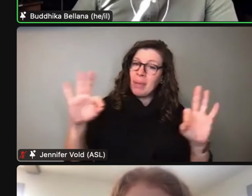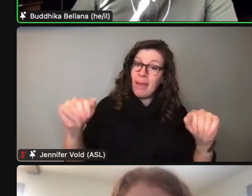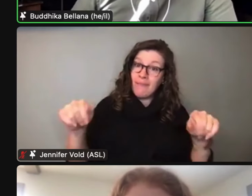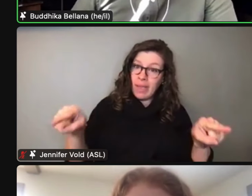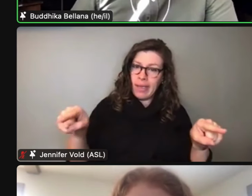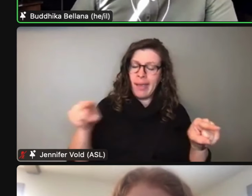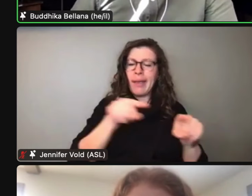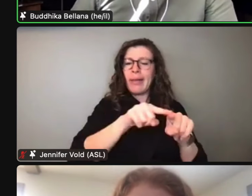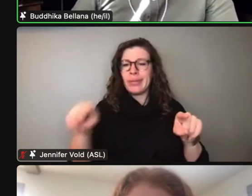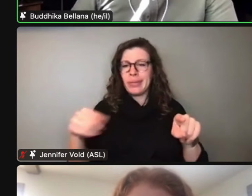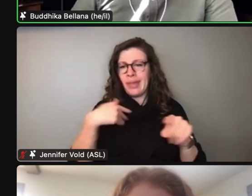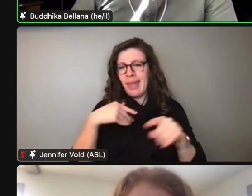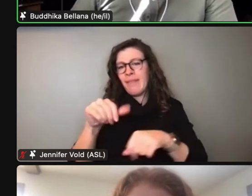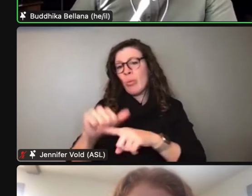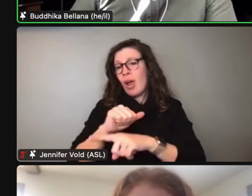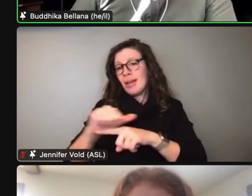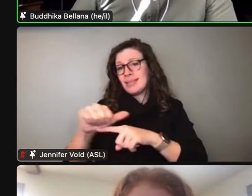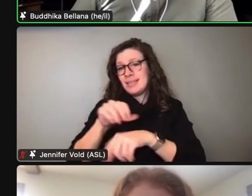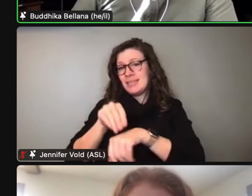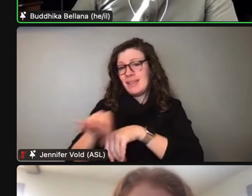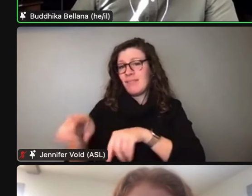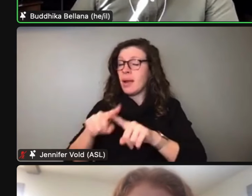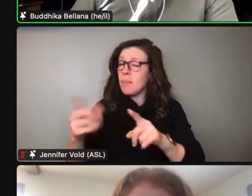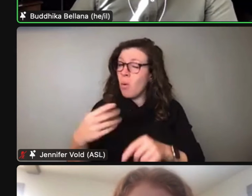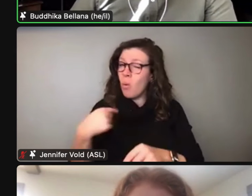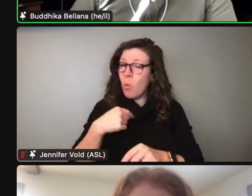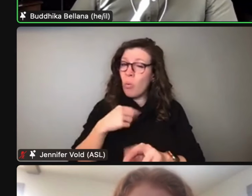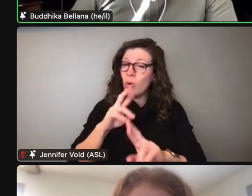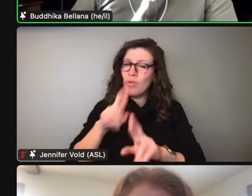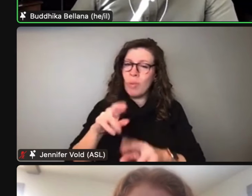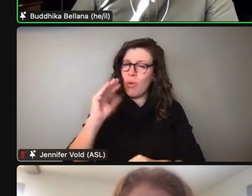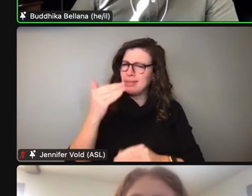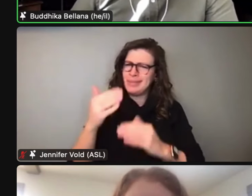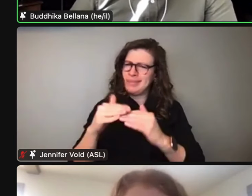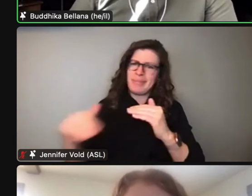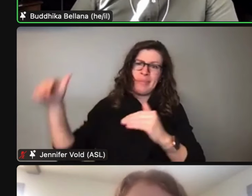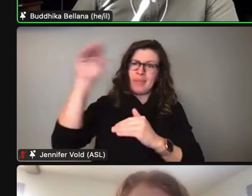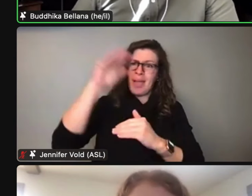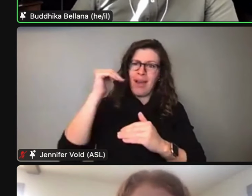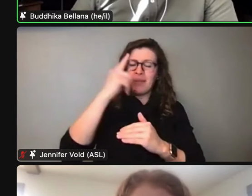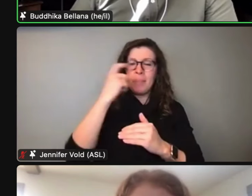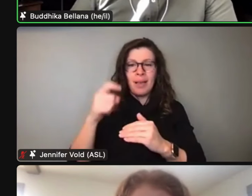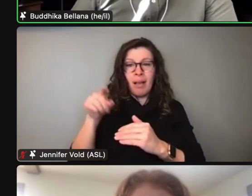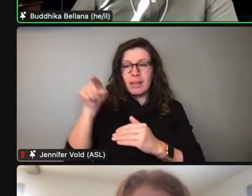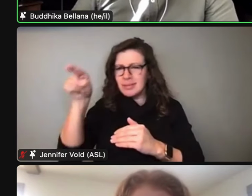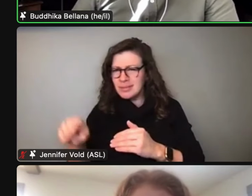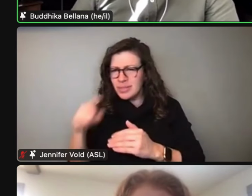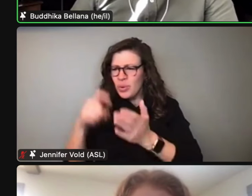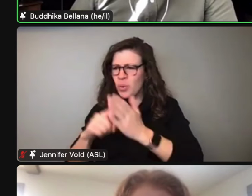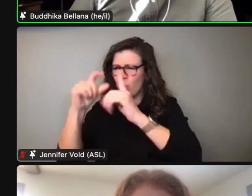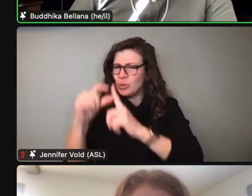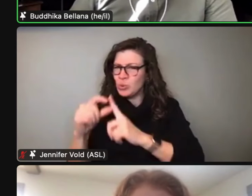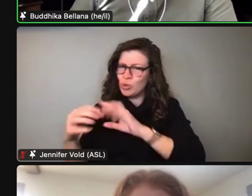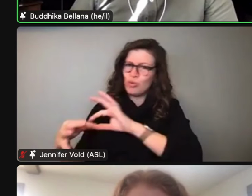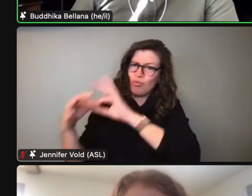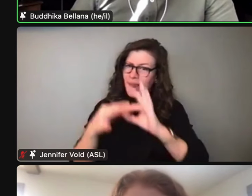happening. But what we're reporting seems to be over and above, given that it's like related to story-specific themes.